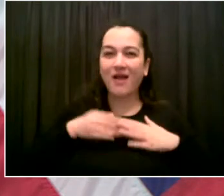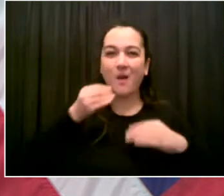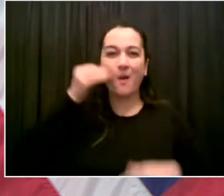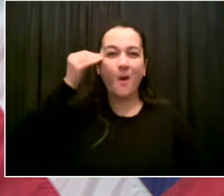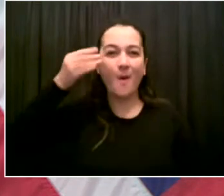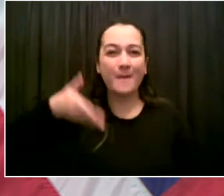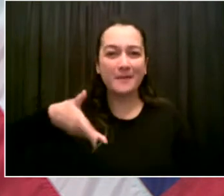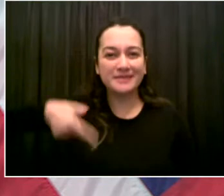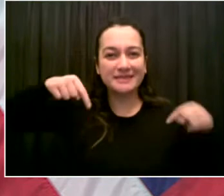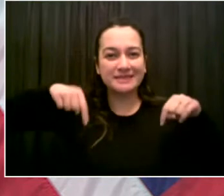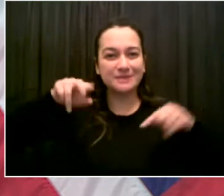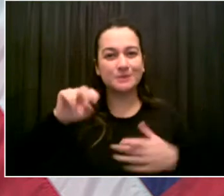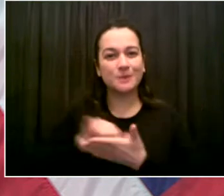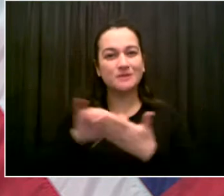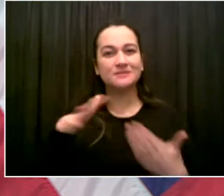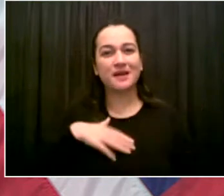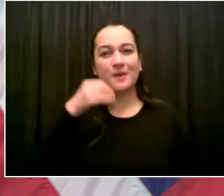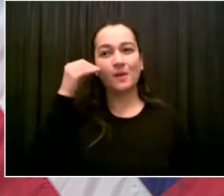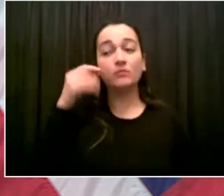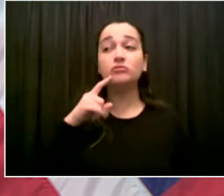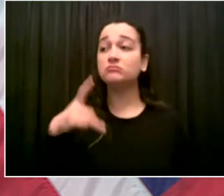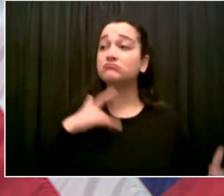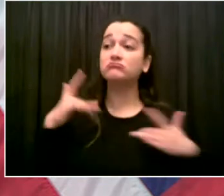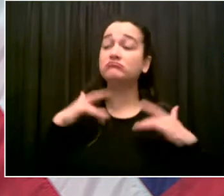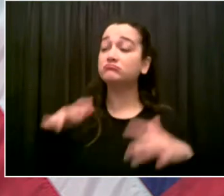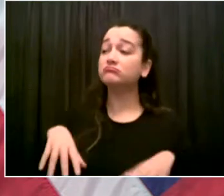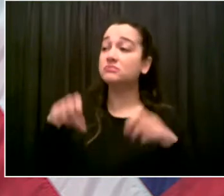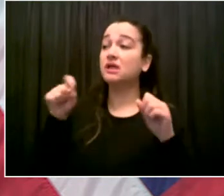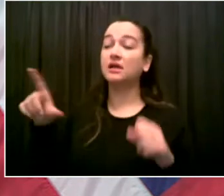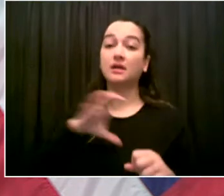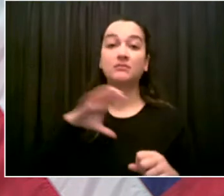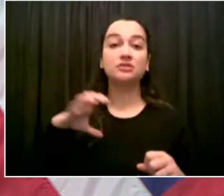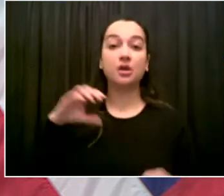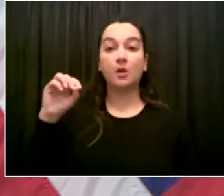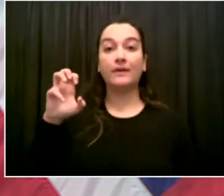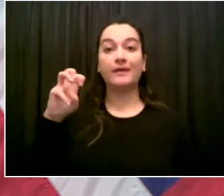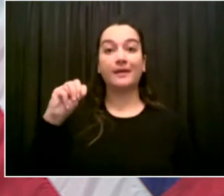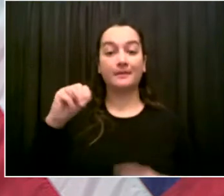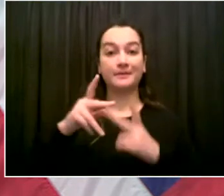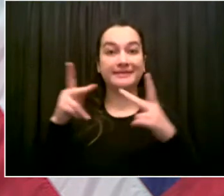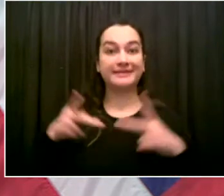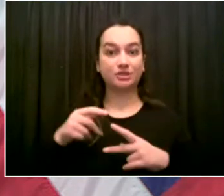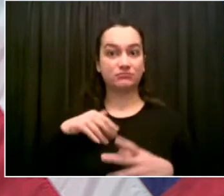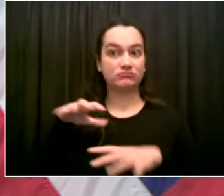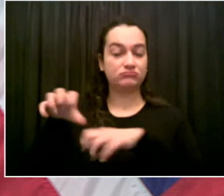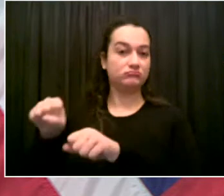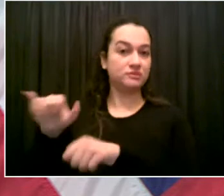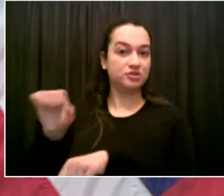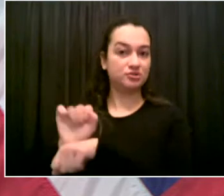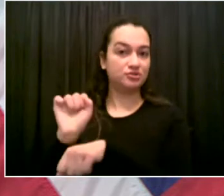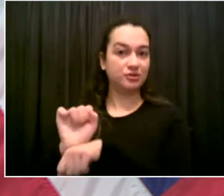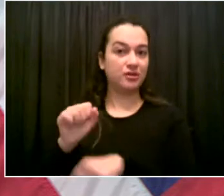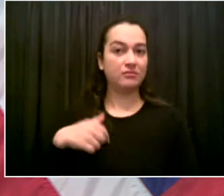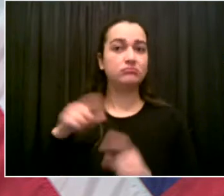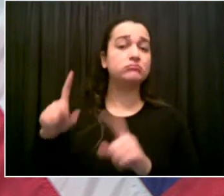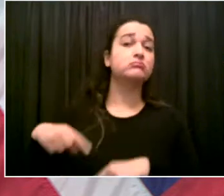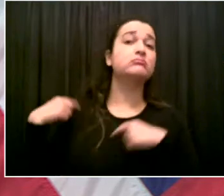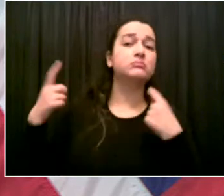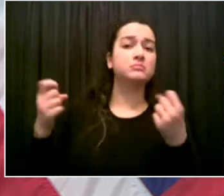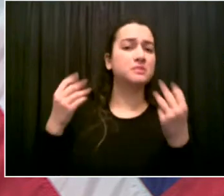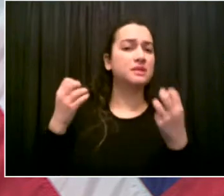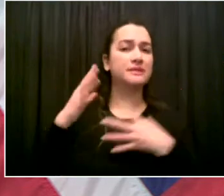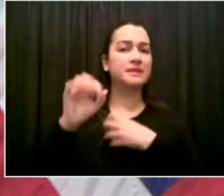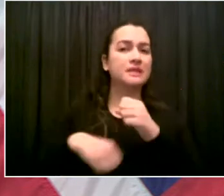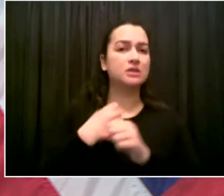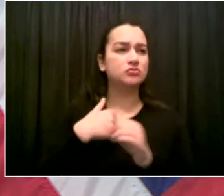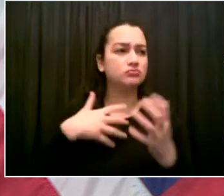pandemic. I've devoted my career to serving my fellow citizens in good times and in times of crisis. I